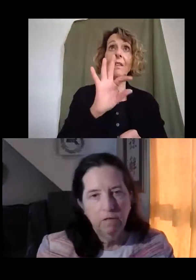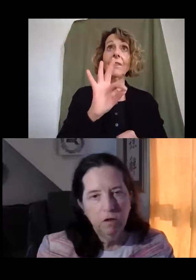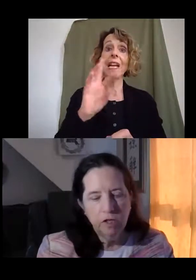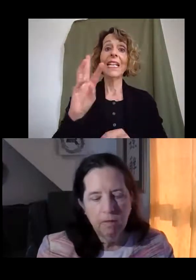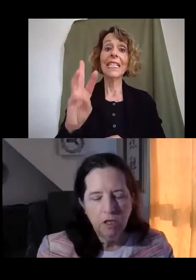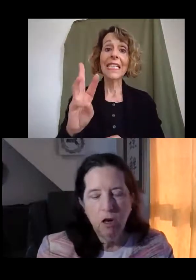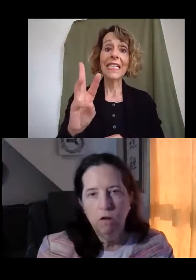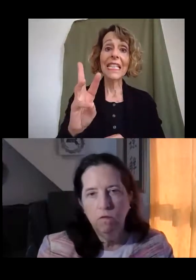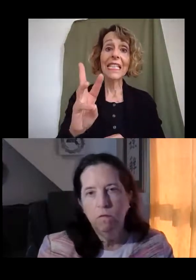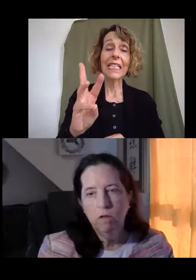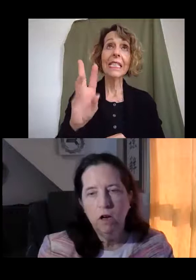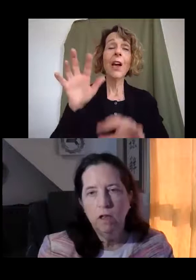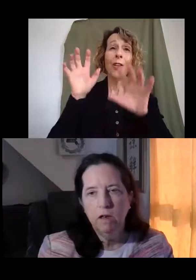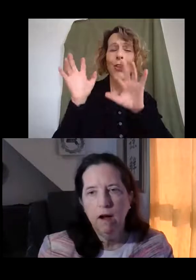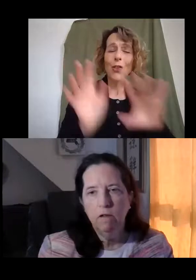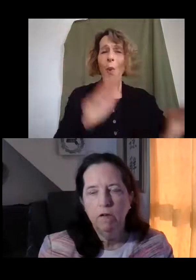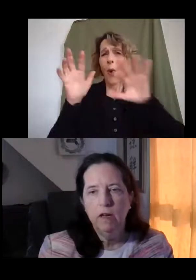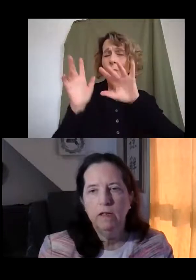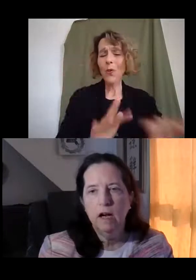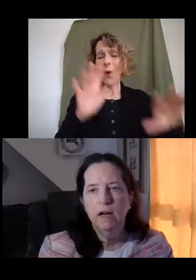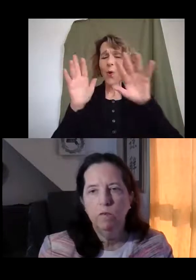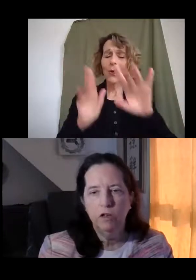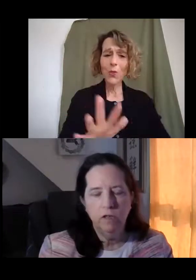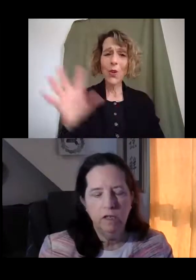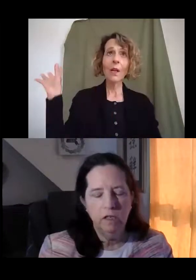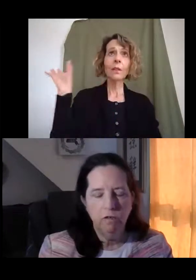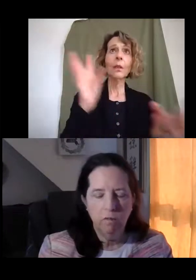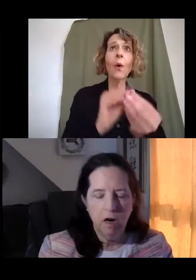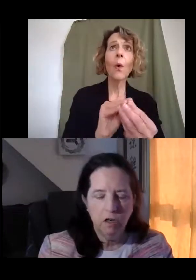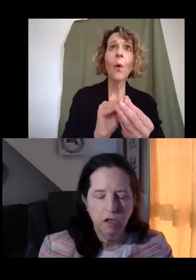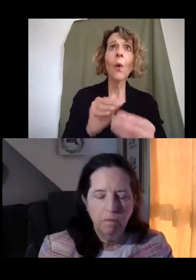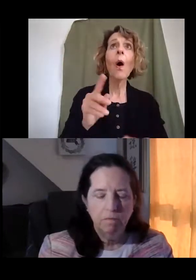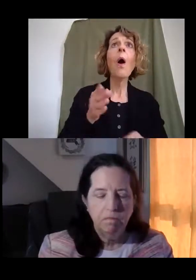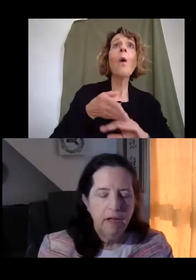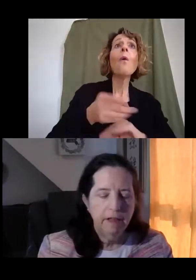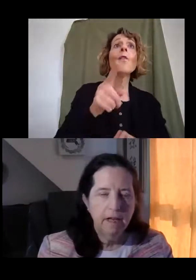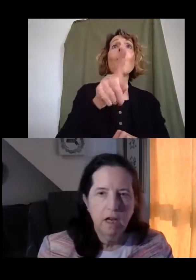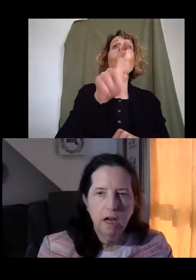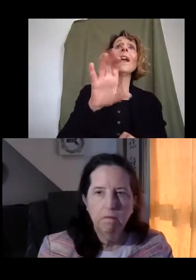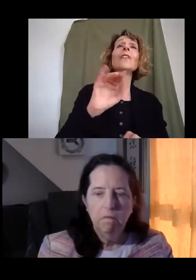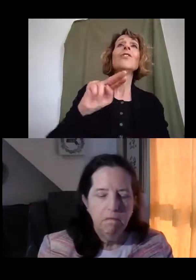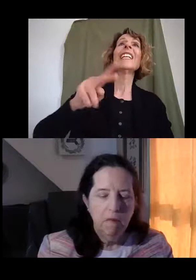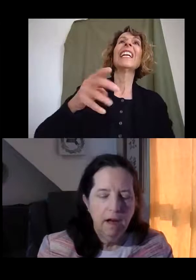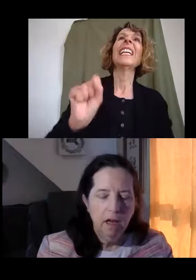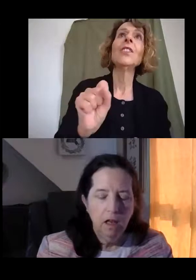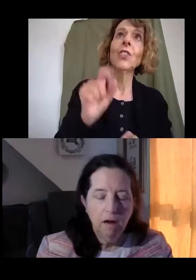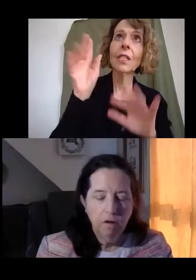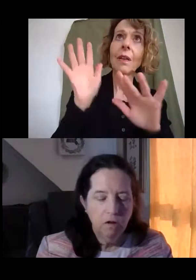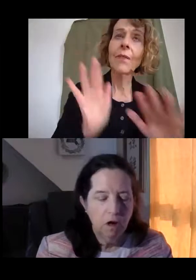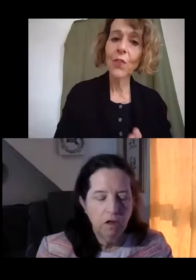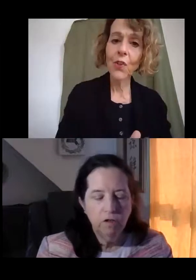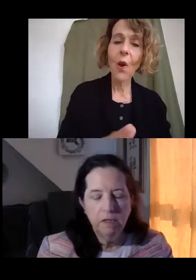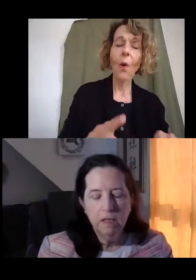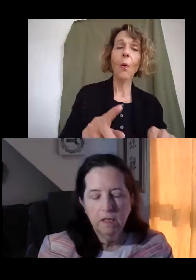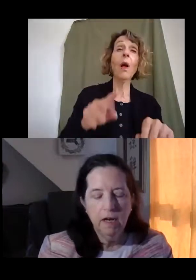And the first time snow was on the ground for the entire winter season through March. At that time, I got a lot of